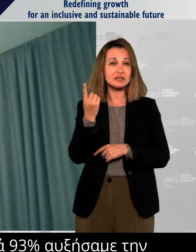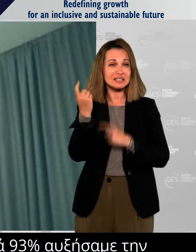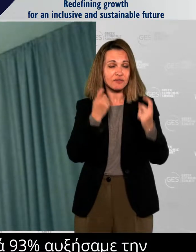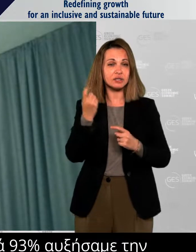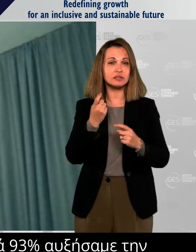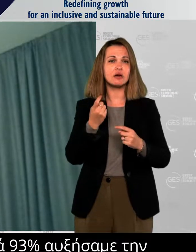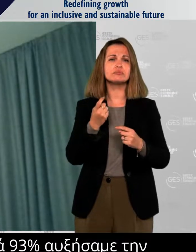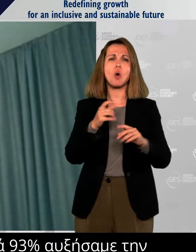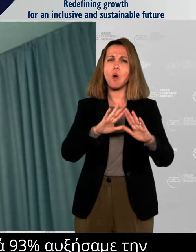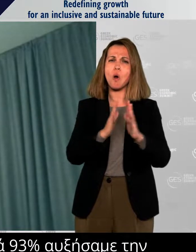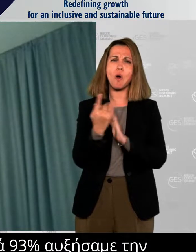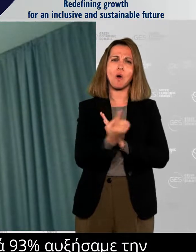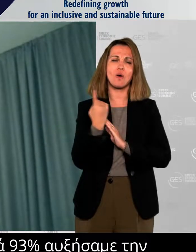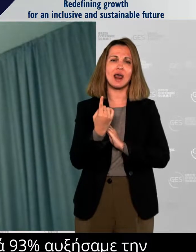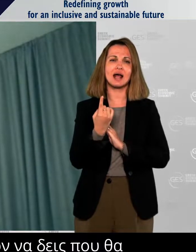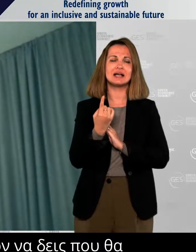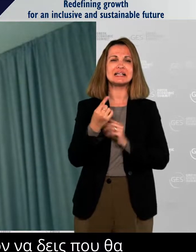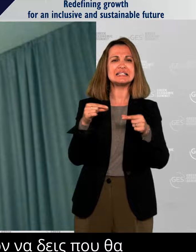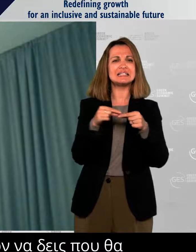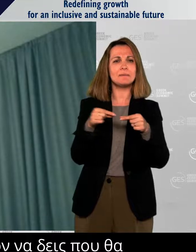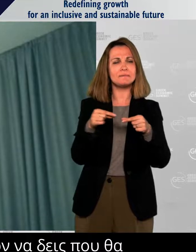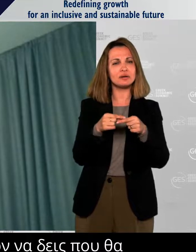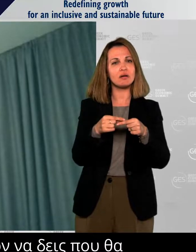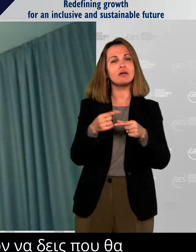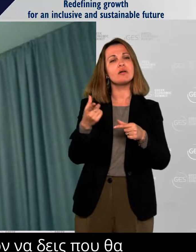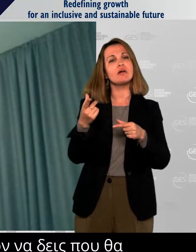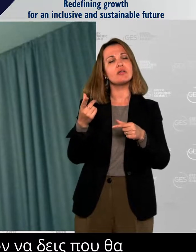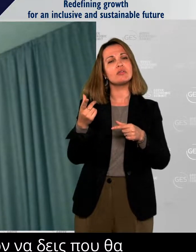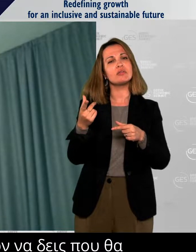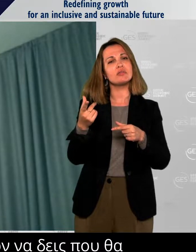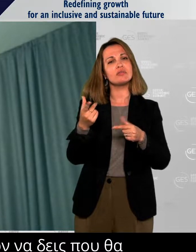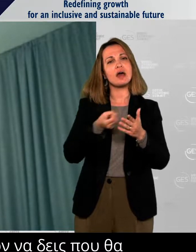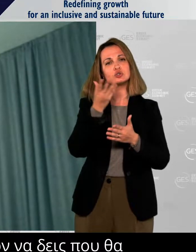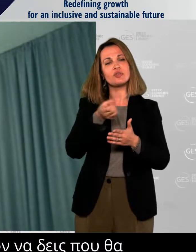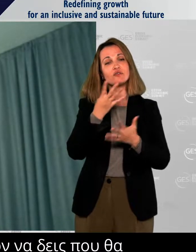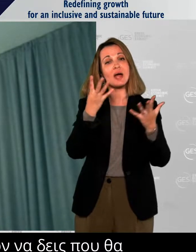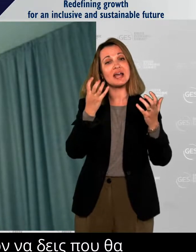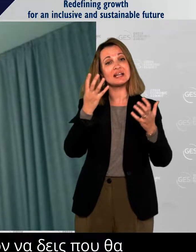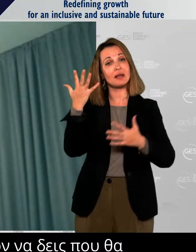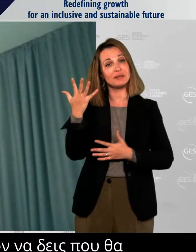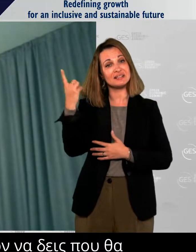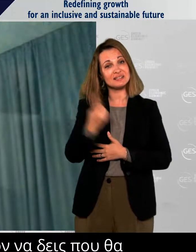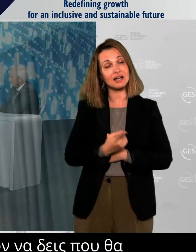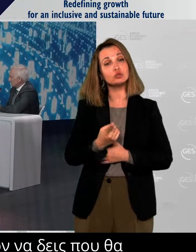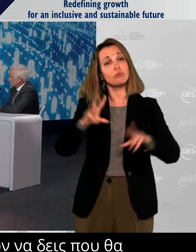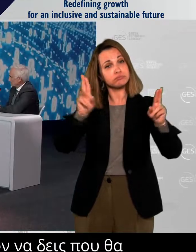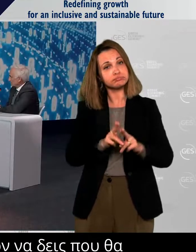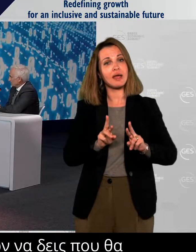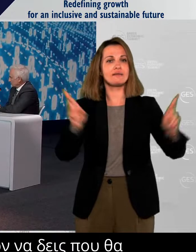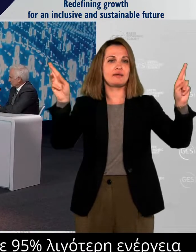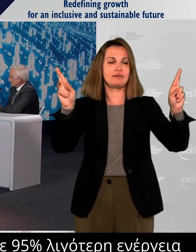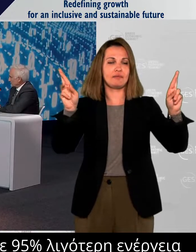93% less energy. That's, I believe, incredible. The Saloniki experience, it's a different one, but it's another